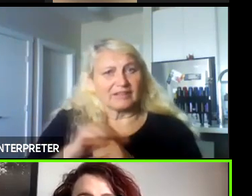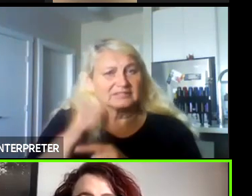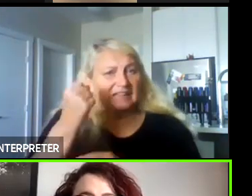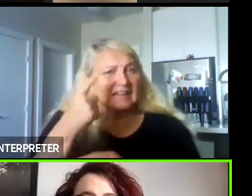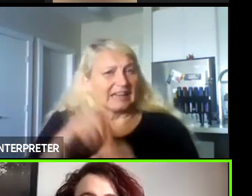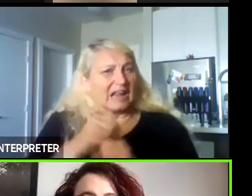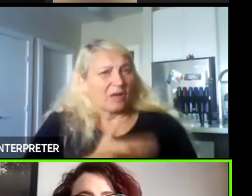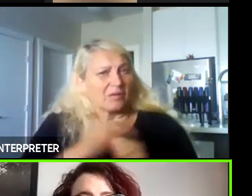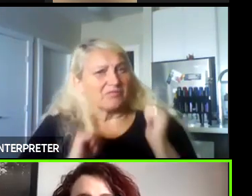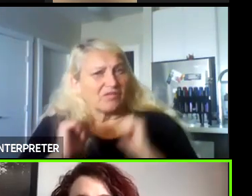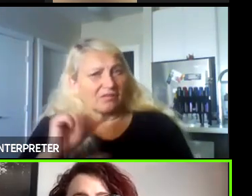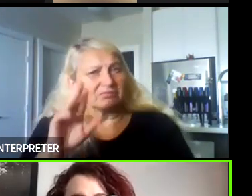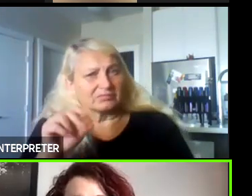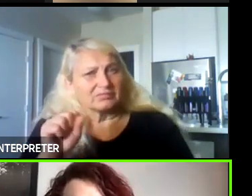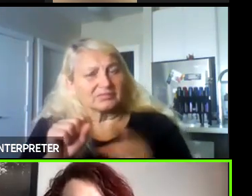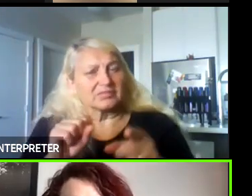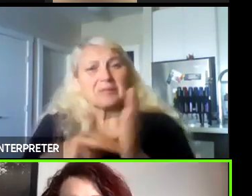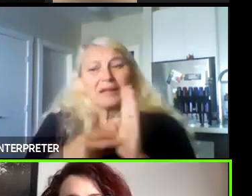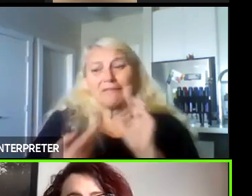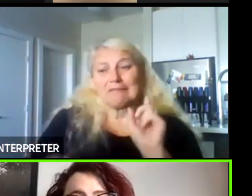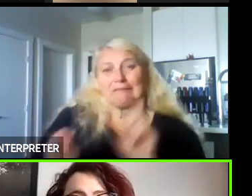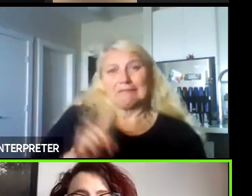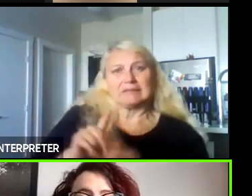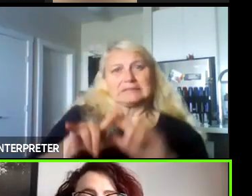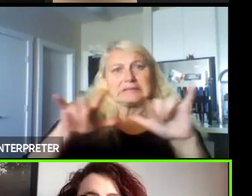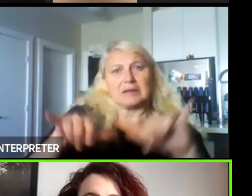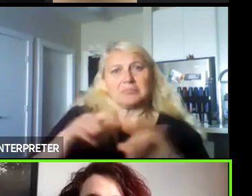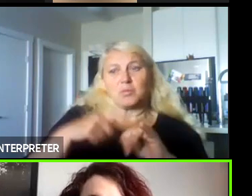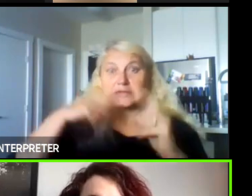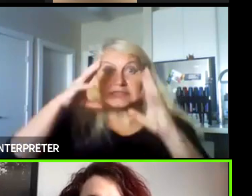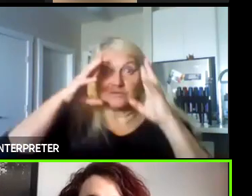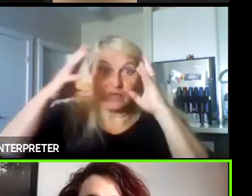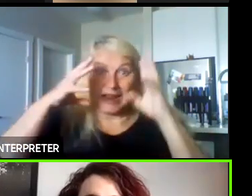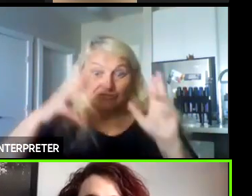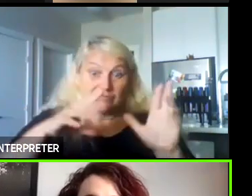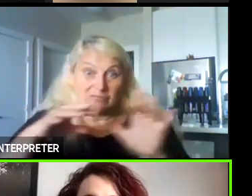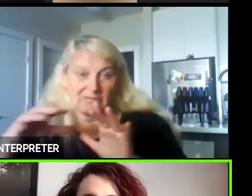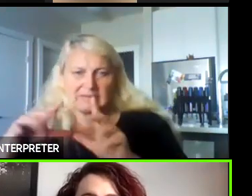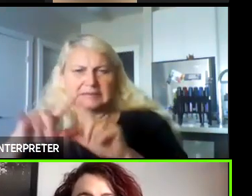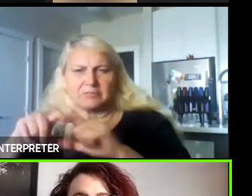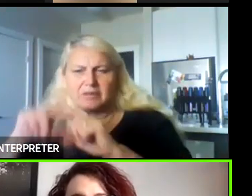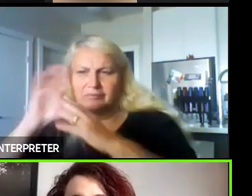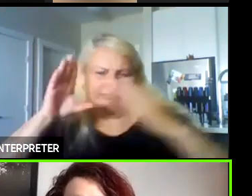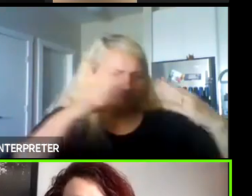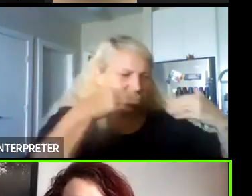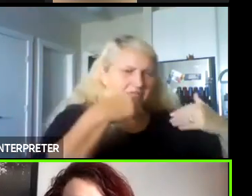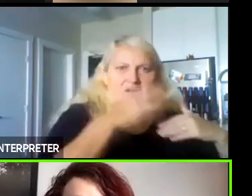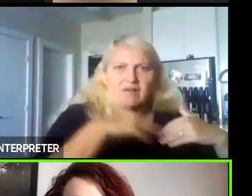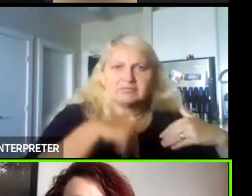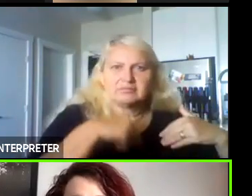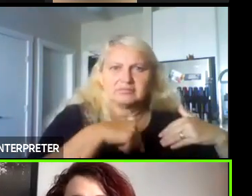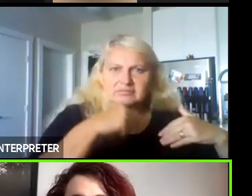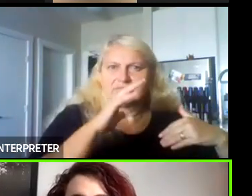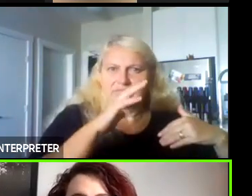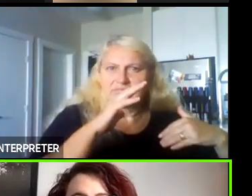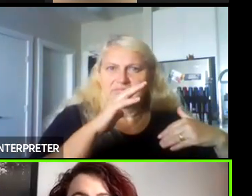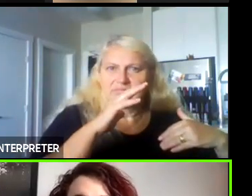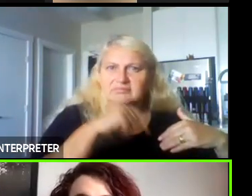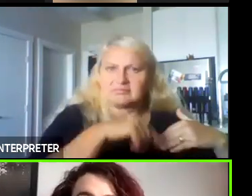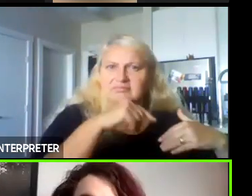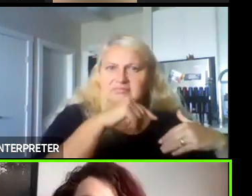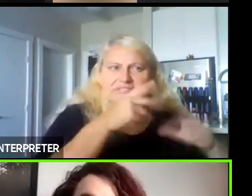meaning that we can actively attend to trauma and craft our creation spaces to avoid re-traumatization and